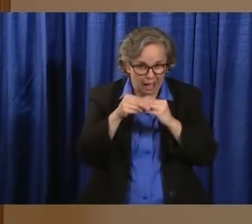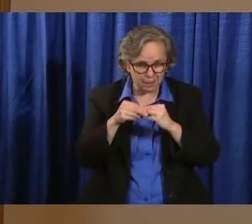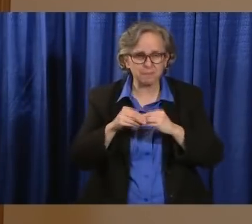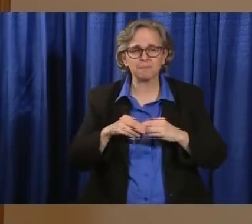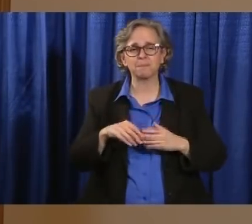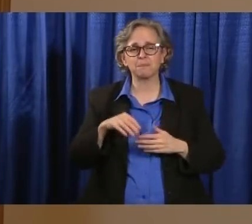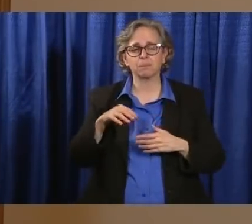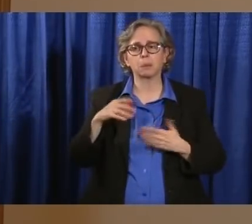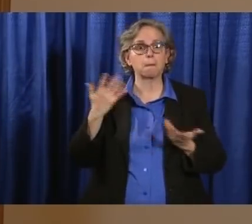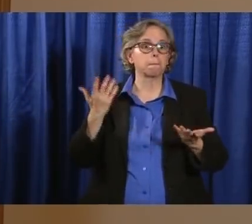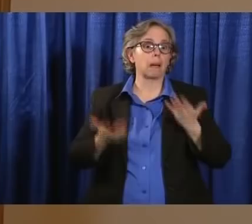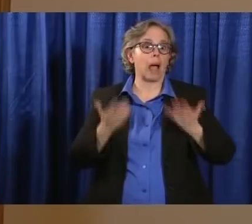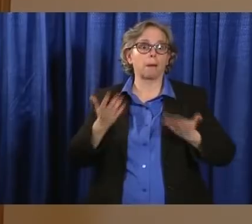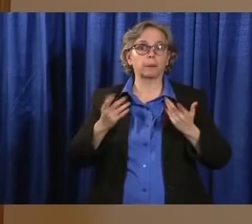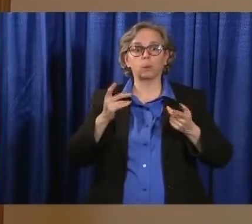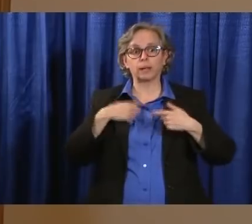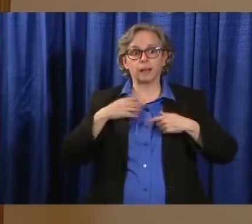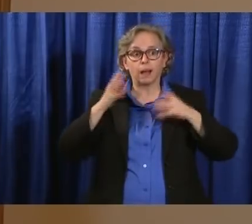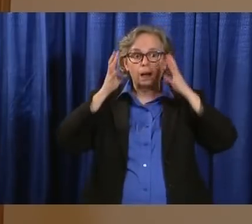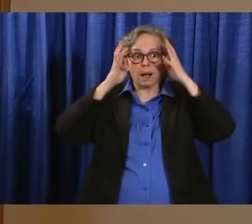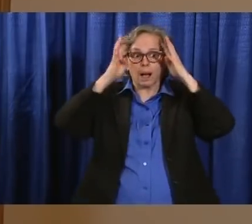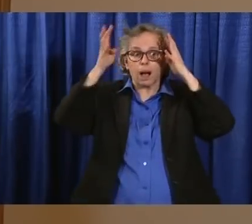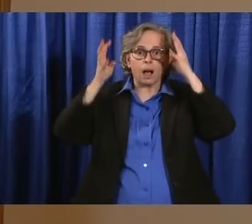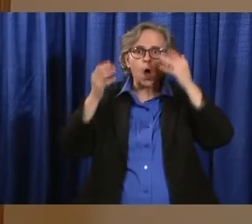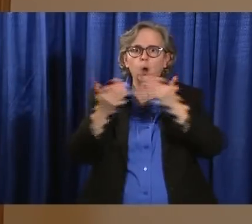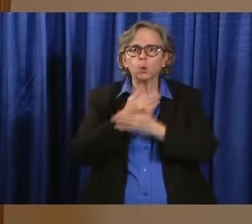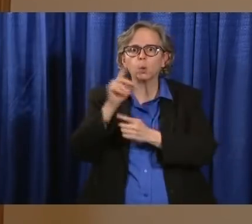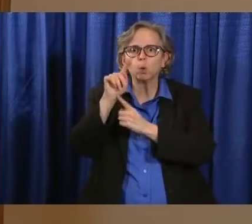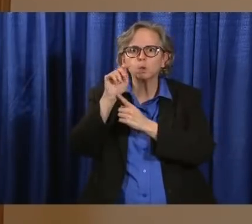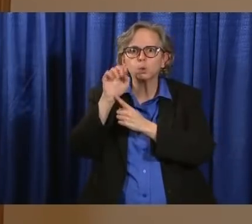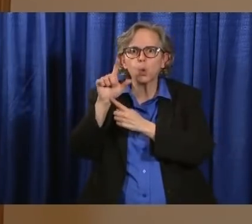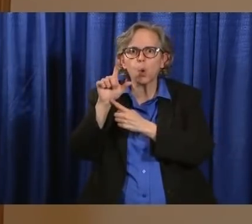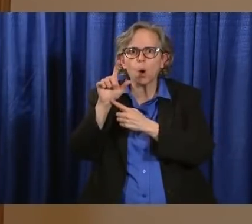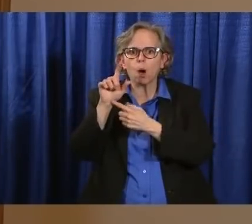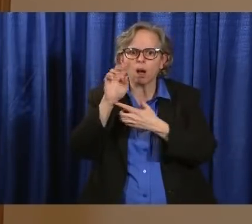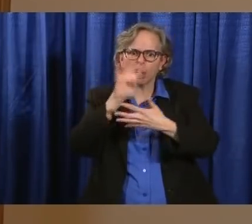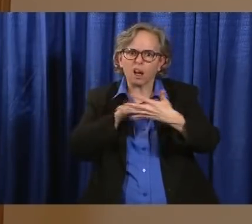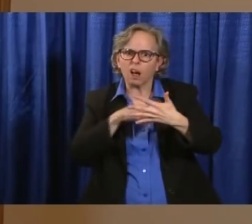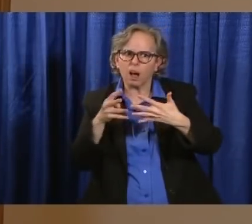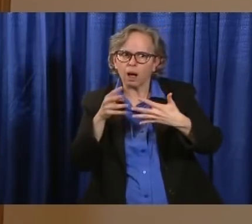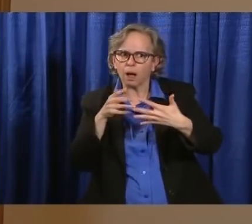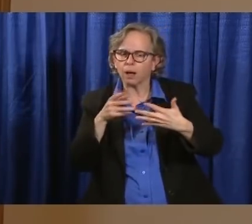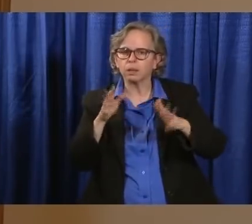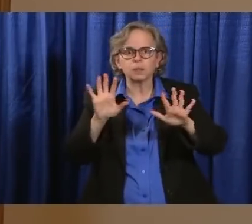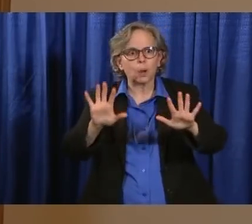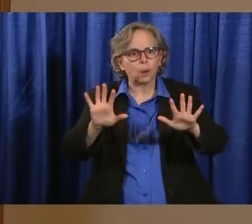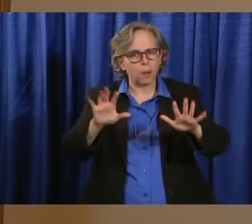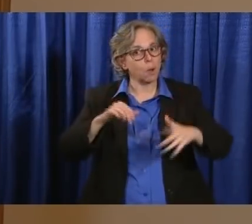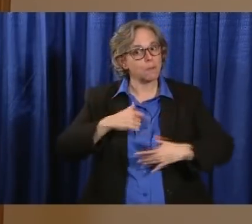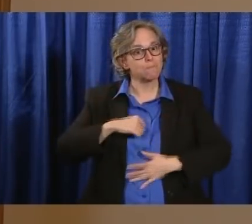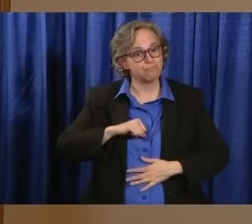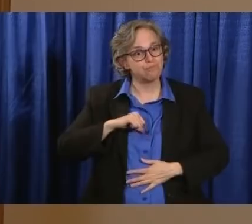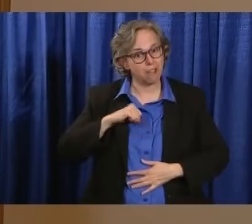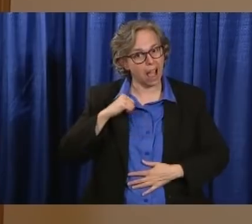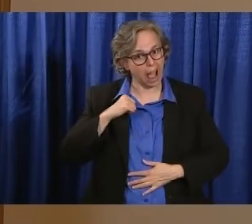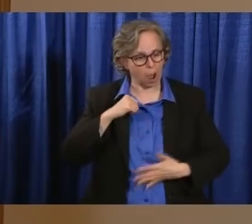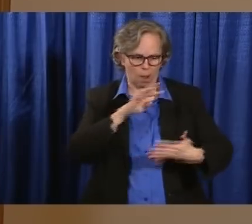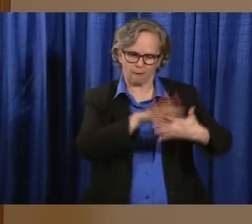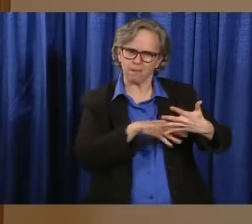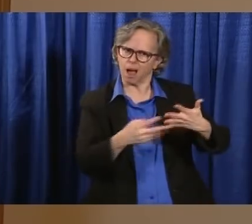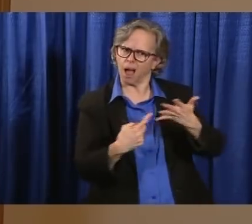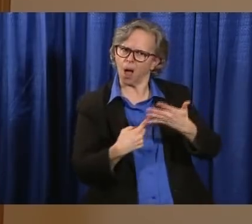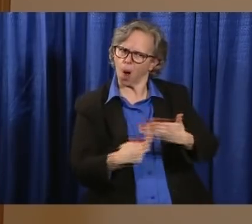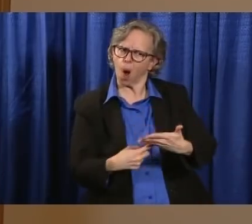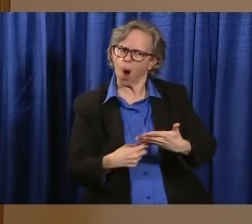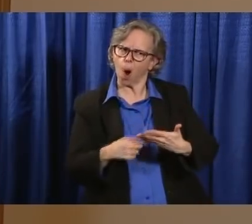So our modelers, I'm very, very proud of the work that the Infectious Disease Institute and others are doing in Ohio. I